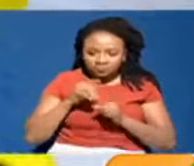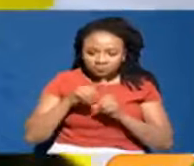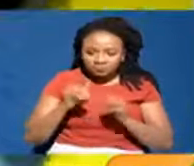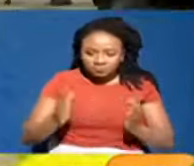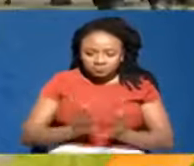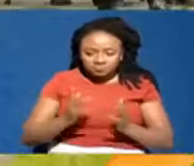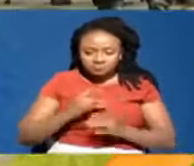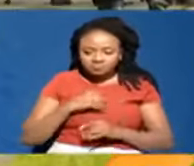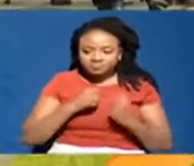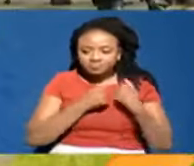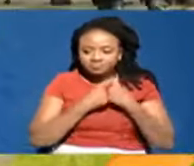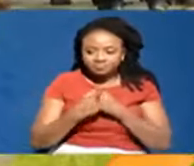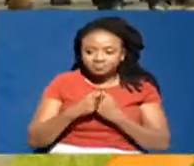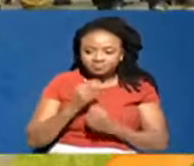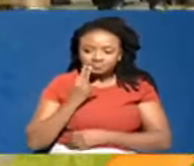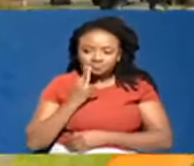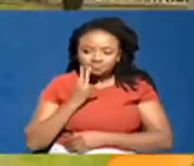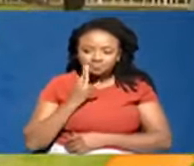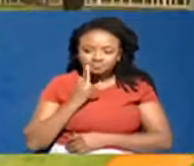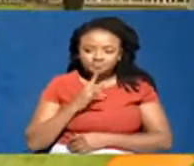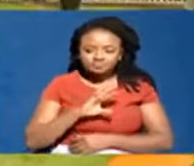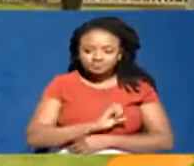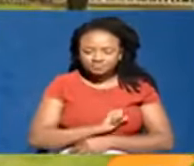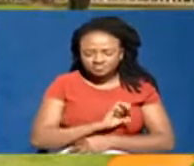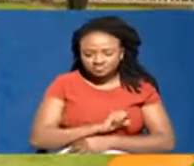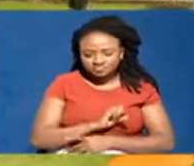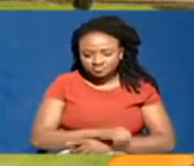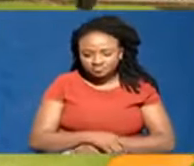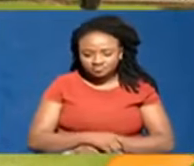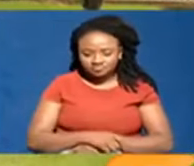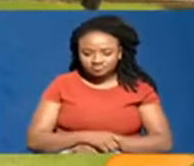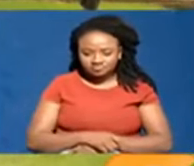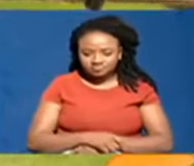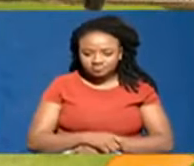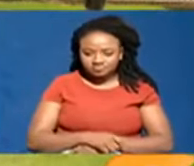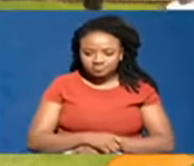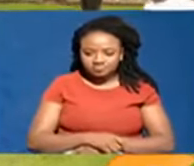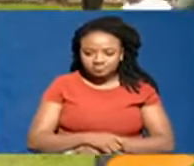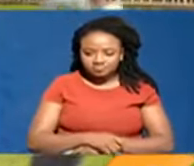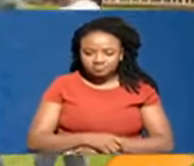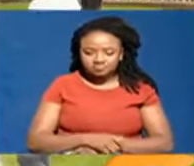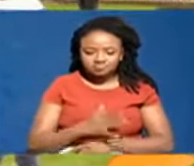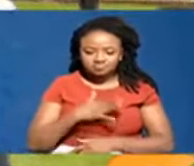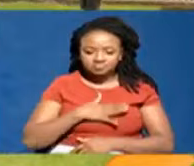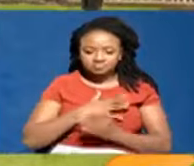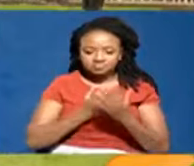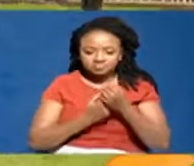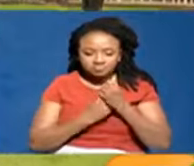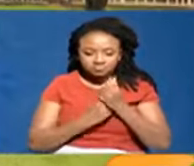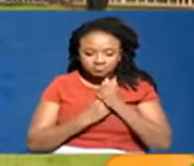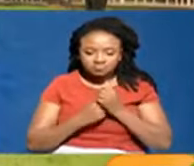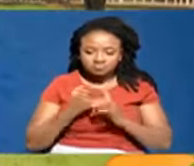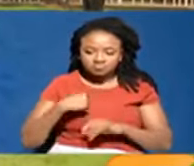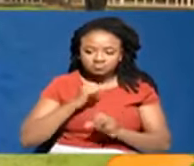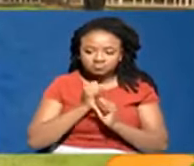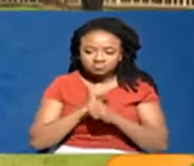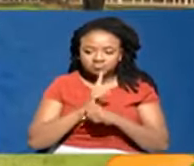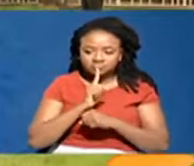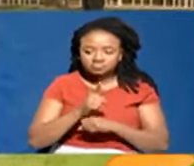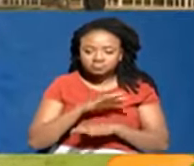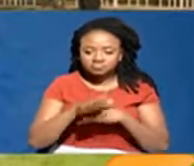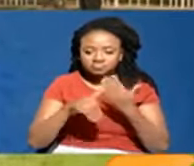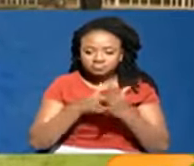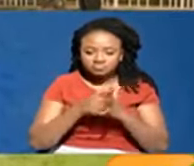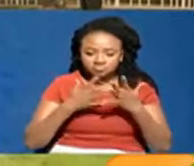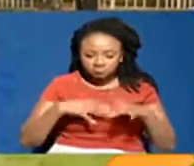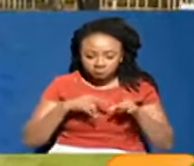they face daily battles in their condition. In our partnership, we have ensured that all persons with this